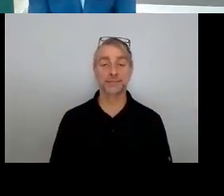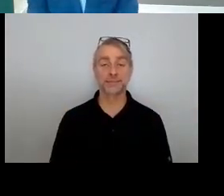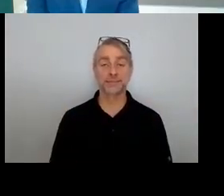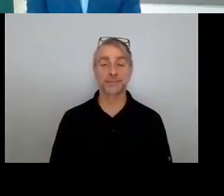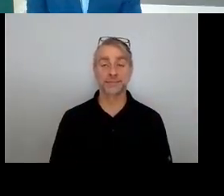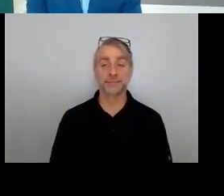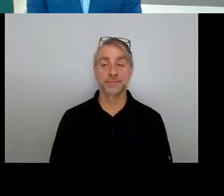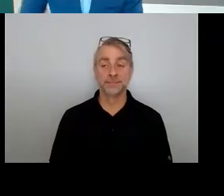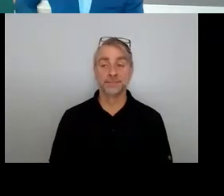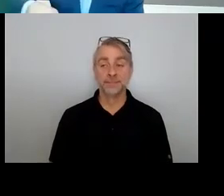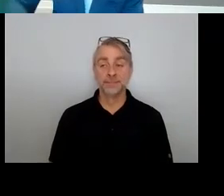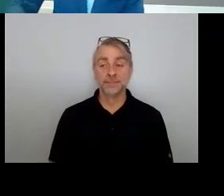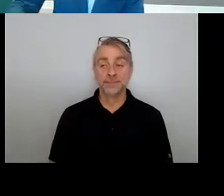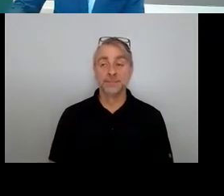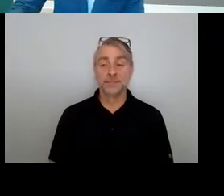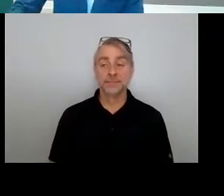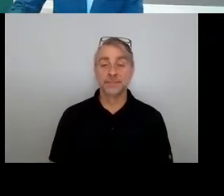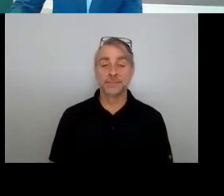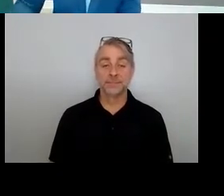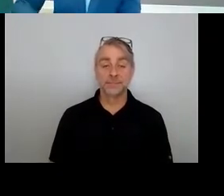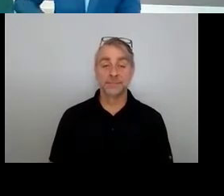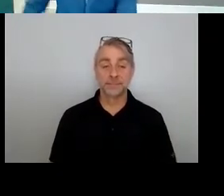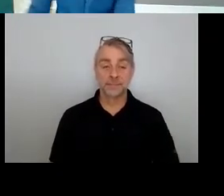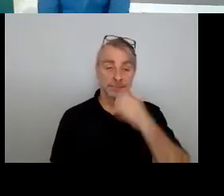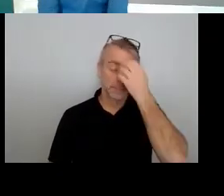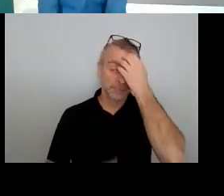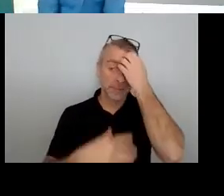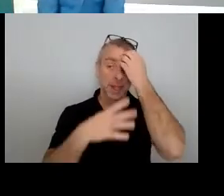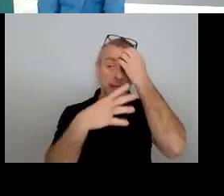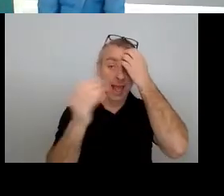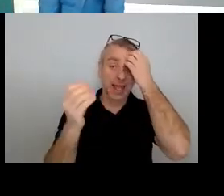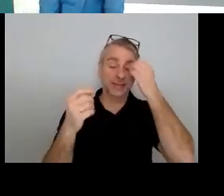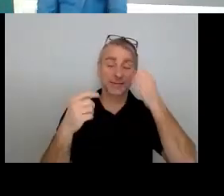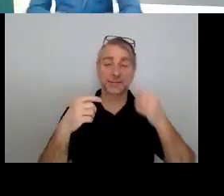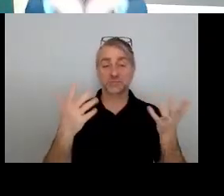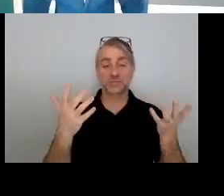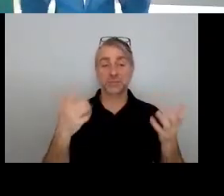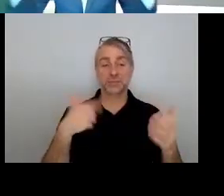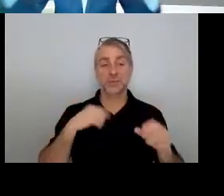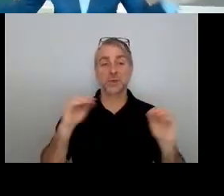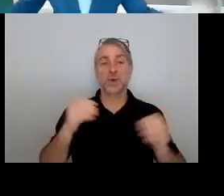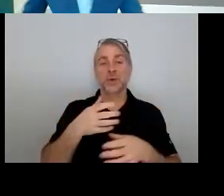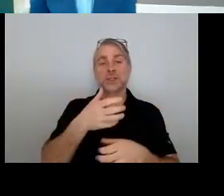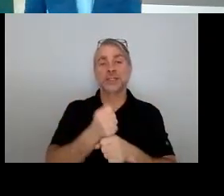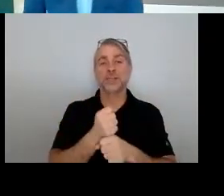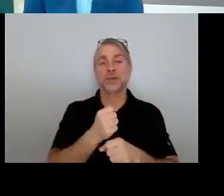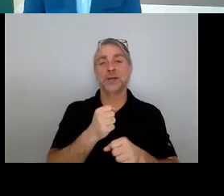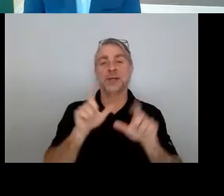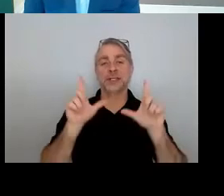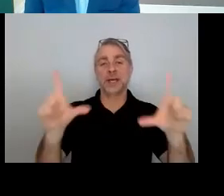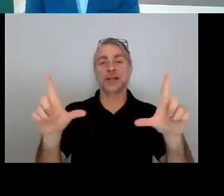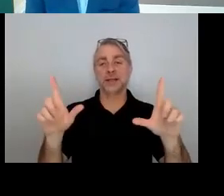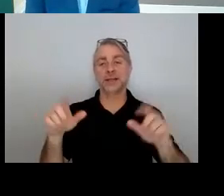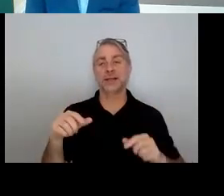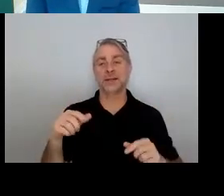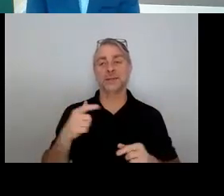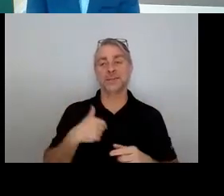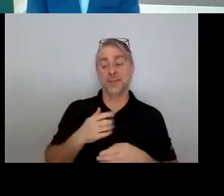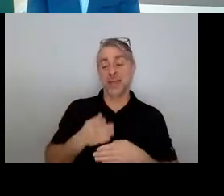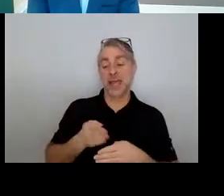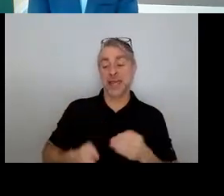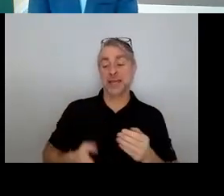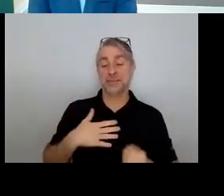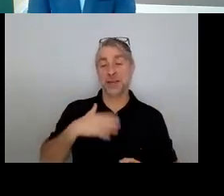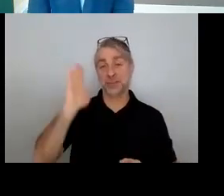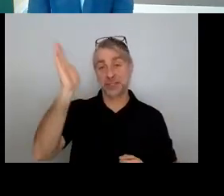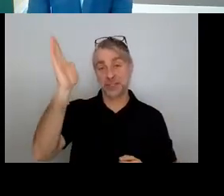Which is good, because I think, I don't really have a summary slide. So I'll just end by saying,